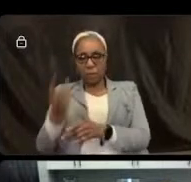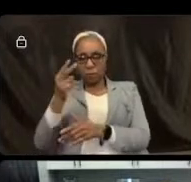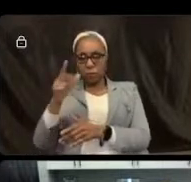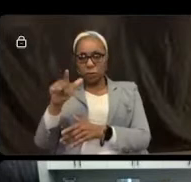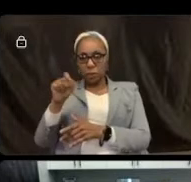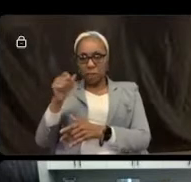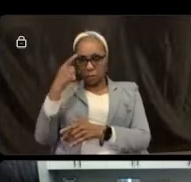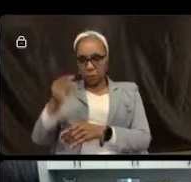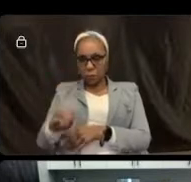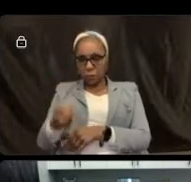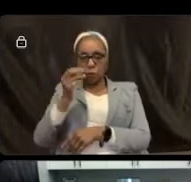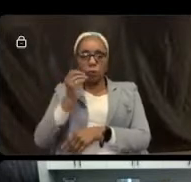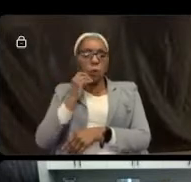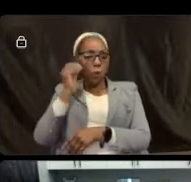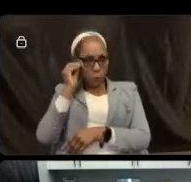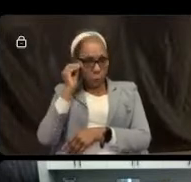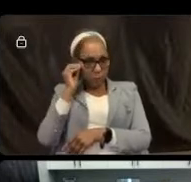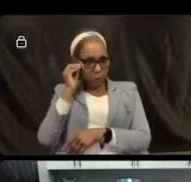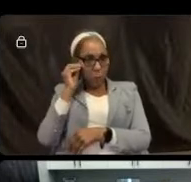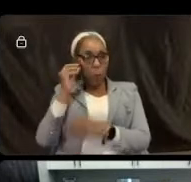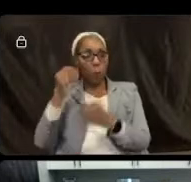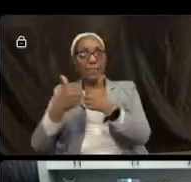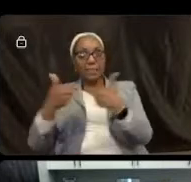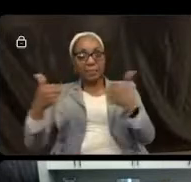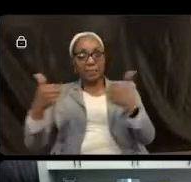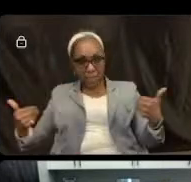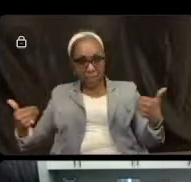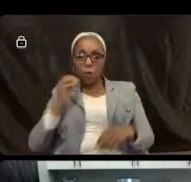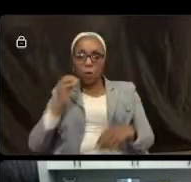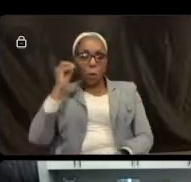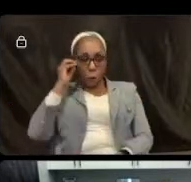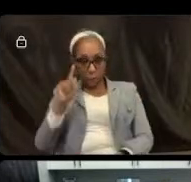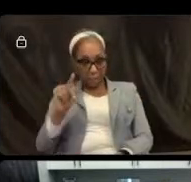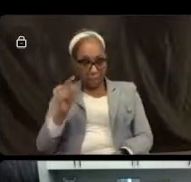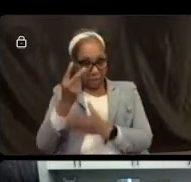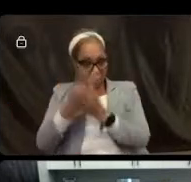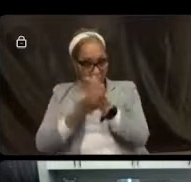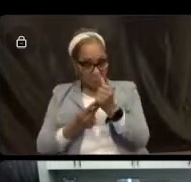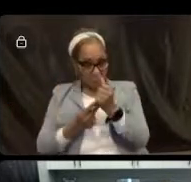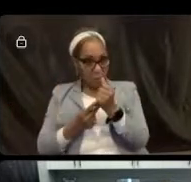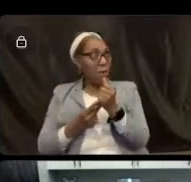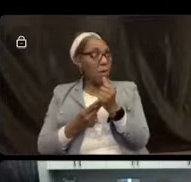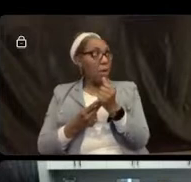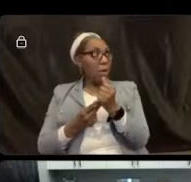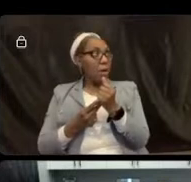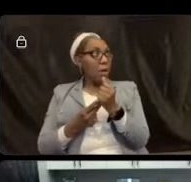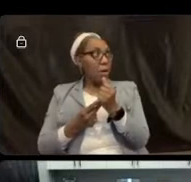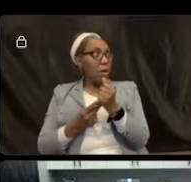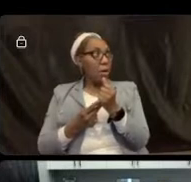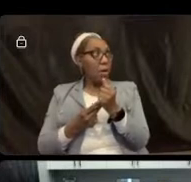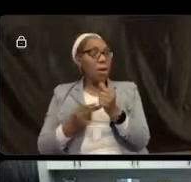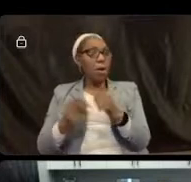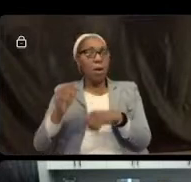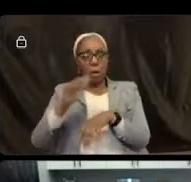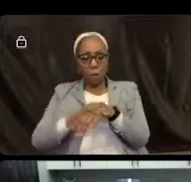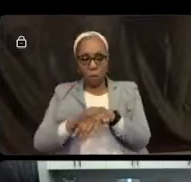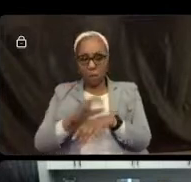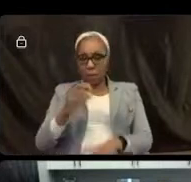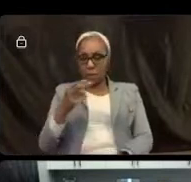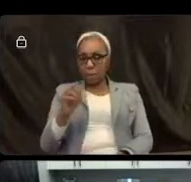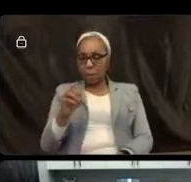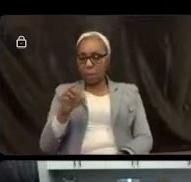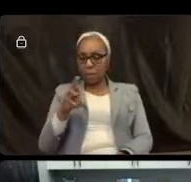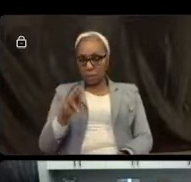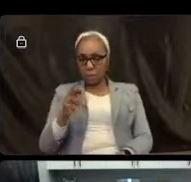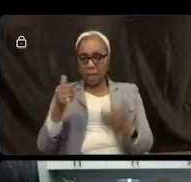2 single-family detached homes. Okay, are they both gonna face Chester? They will both face Chester. They will both have a garage